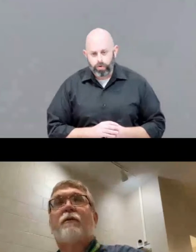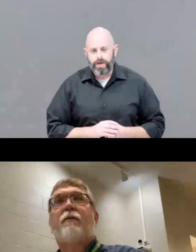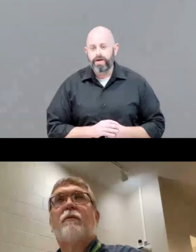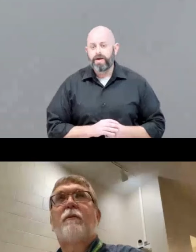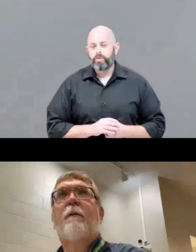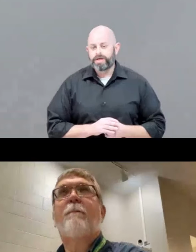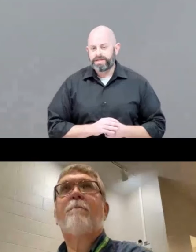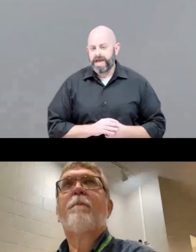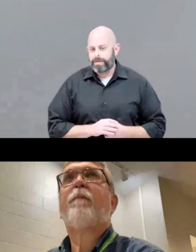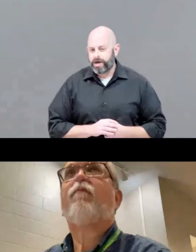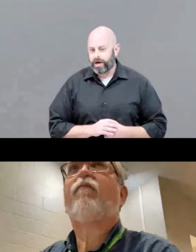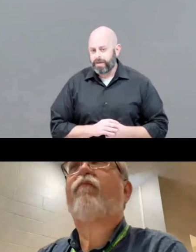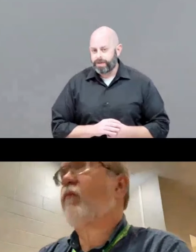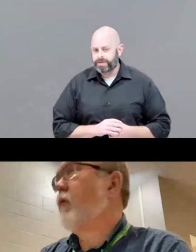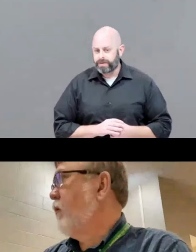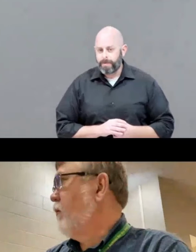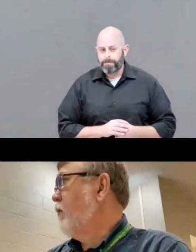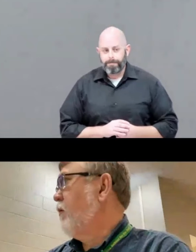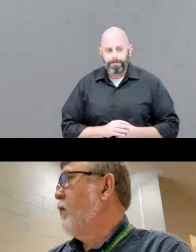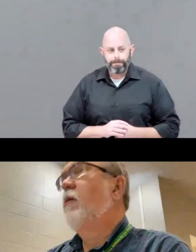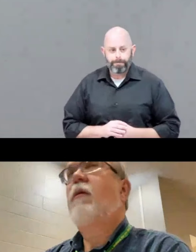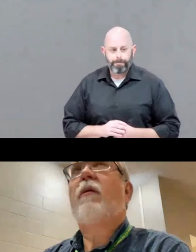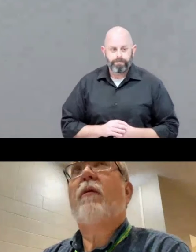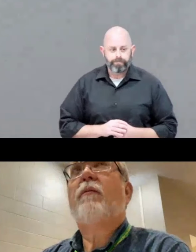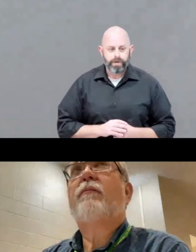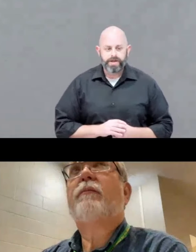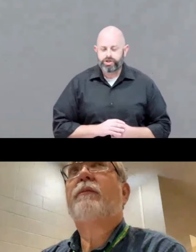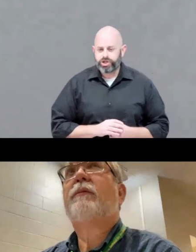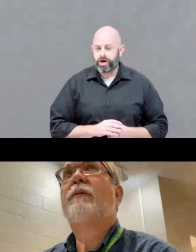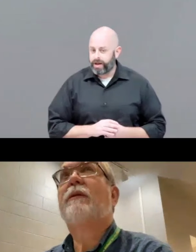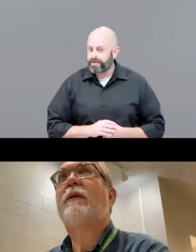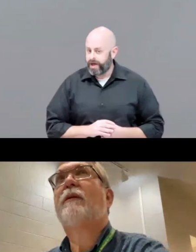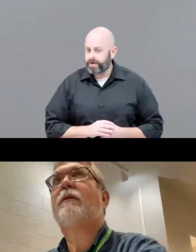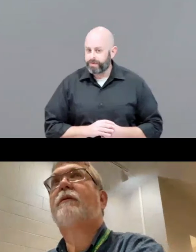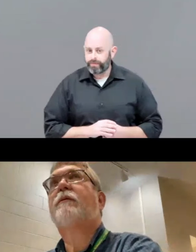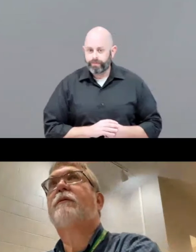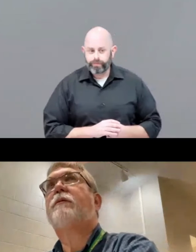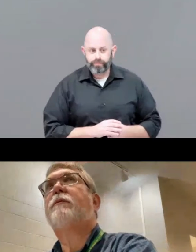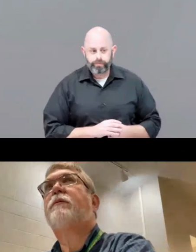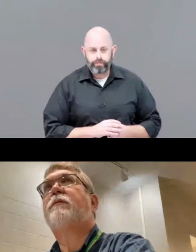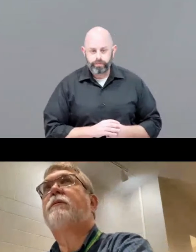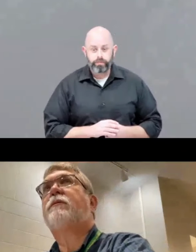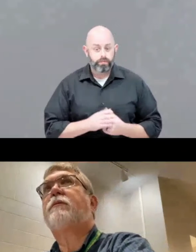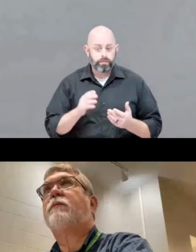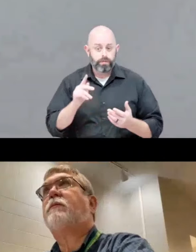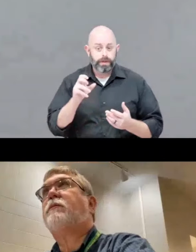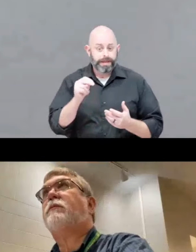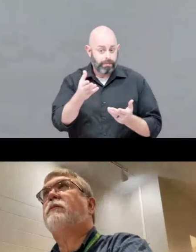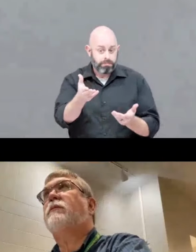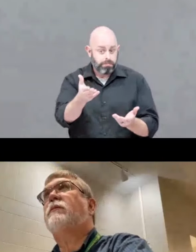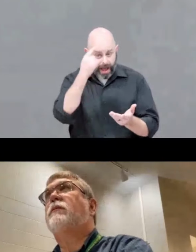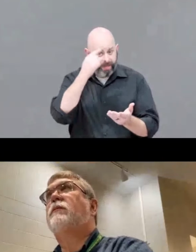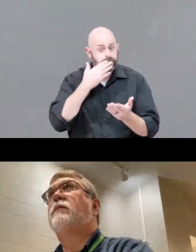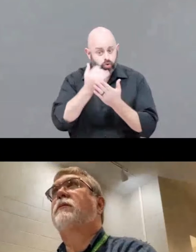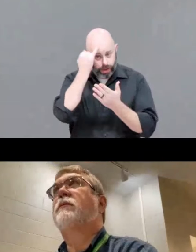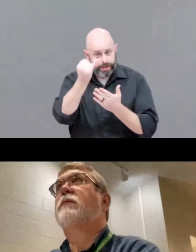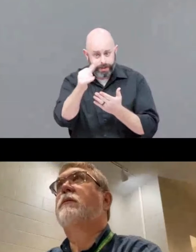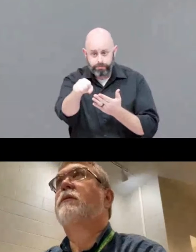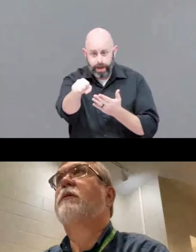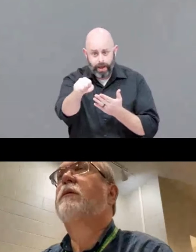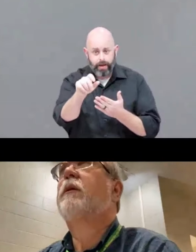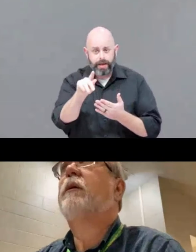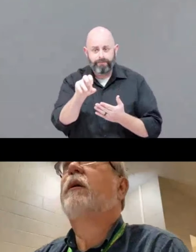of improvement that we can see happen here on campus? This is Sharon, I like that. Well, I think that's a good idea too,